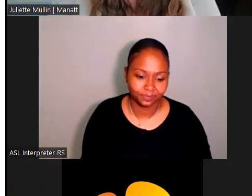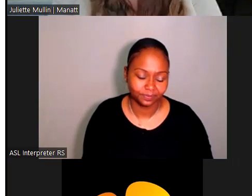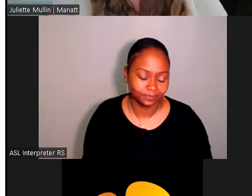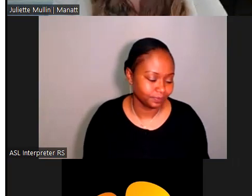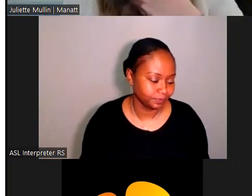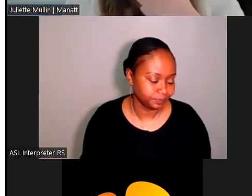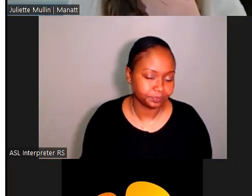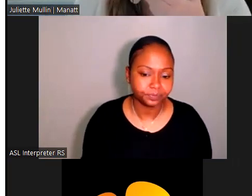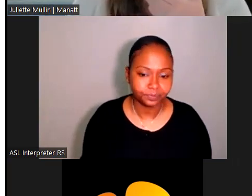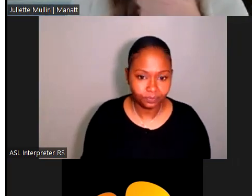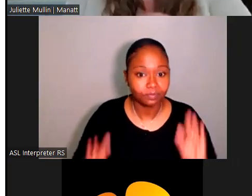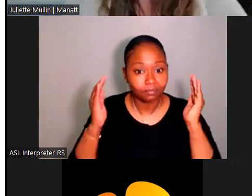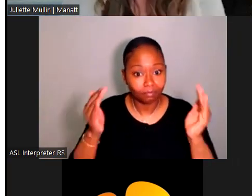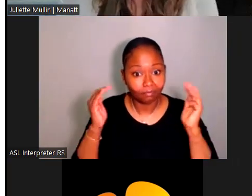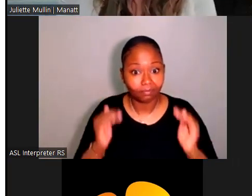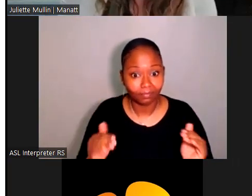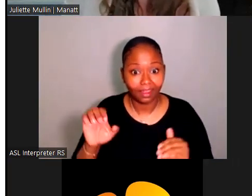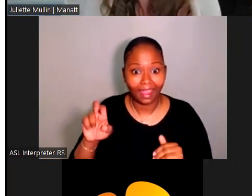And I keep moving away from my list here. Eric.